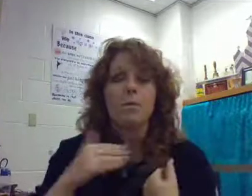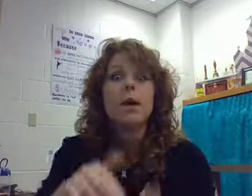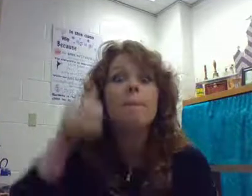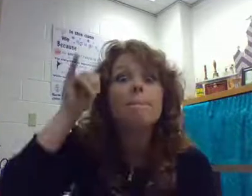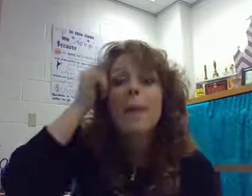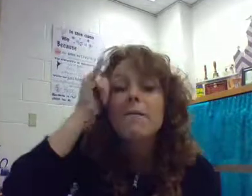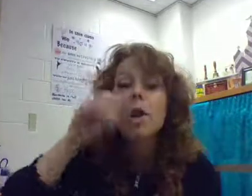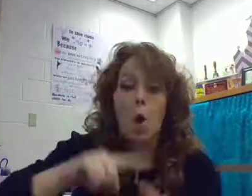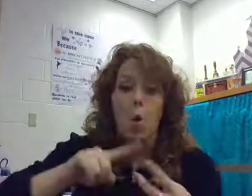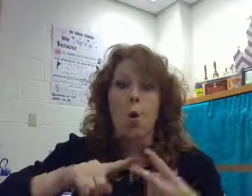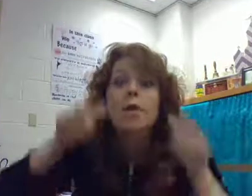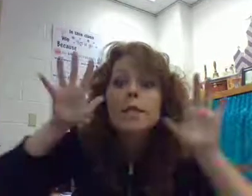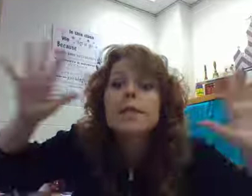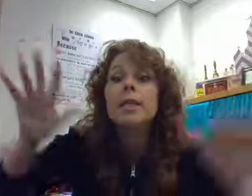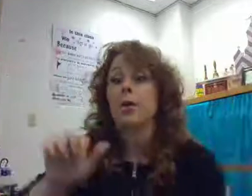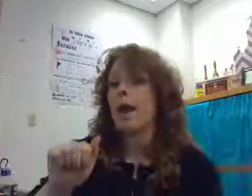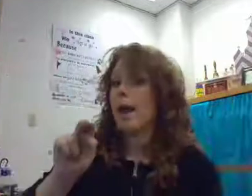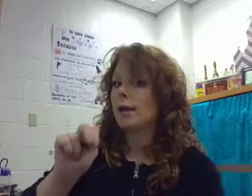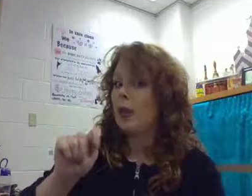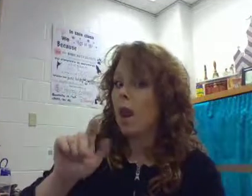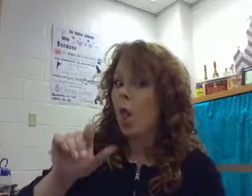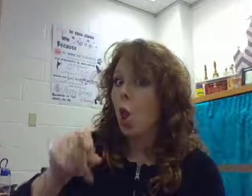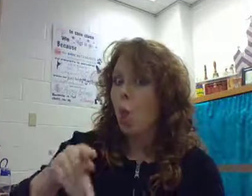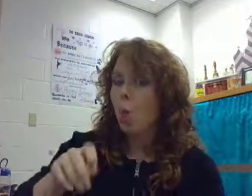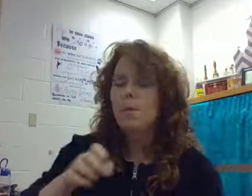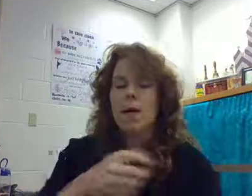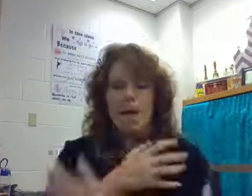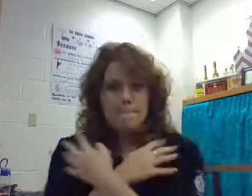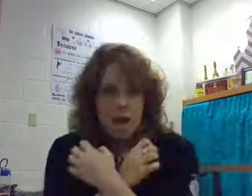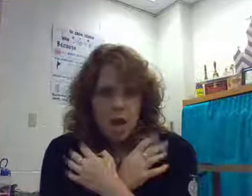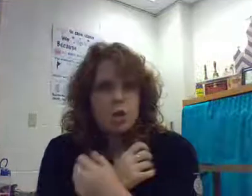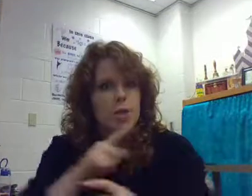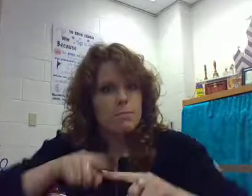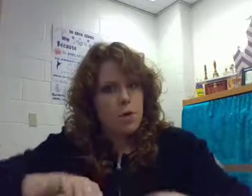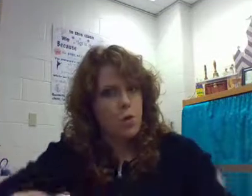buffalo, deer, antelope, and bears.